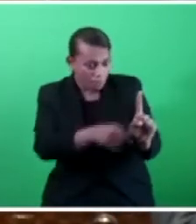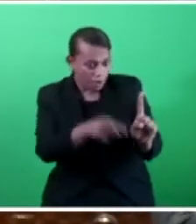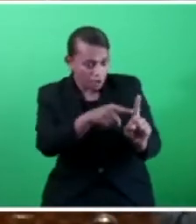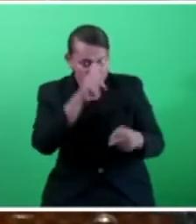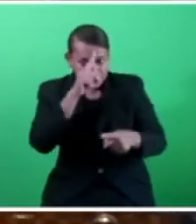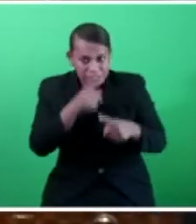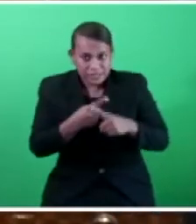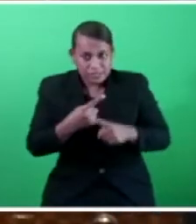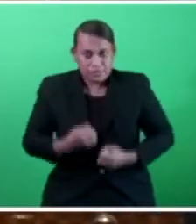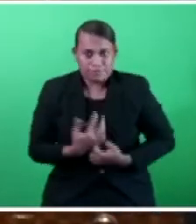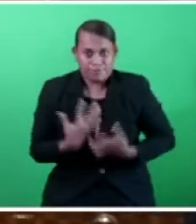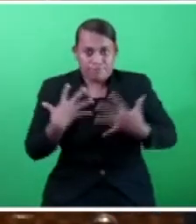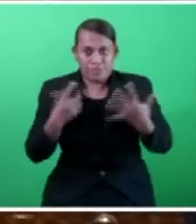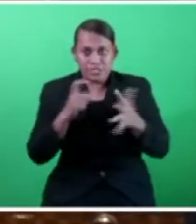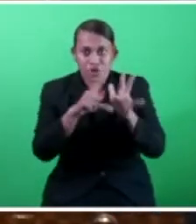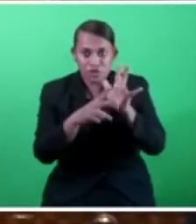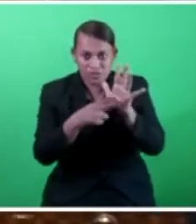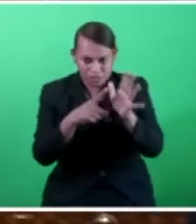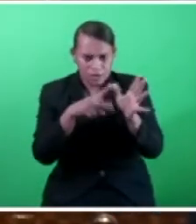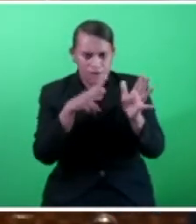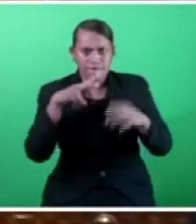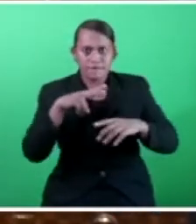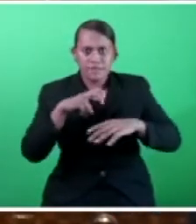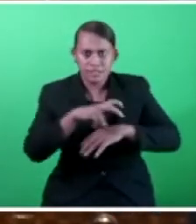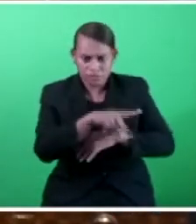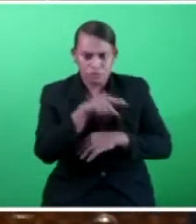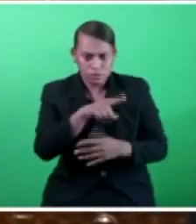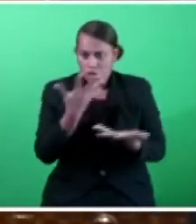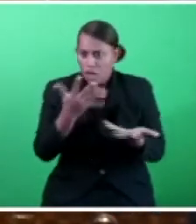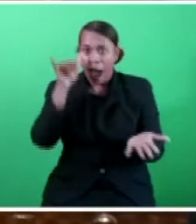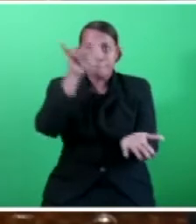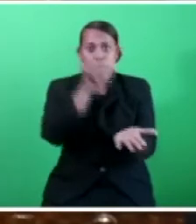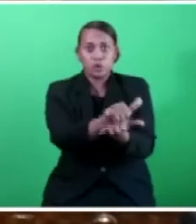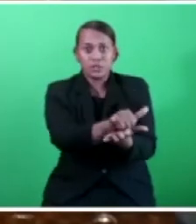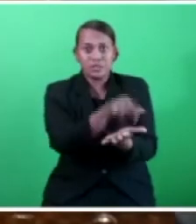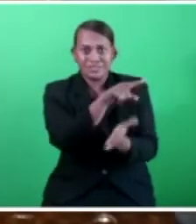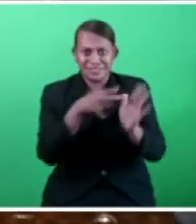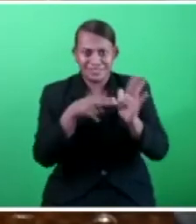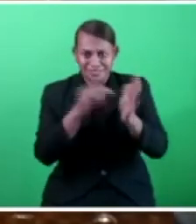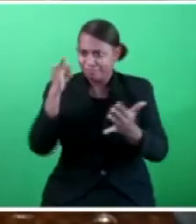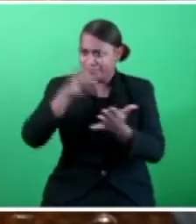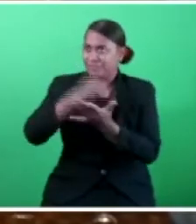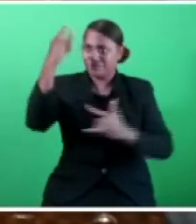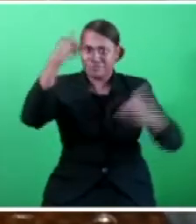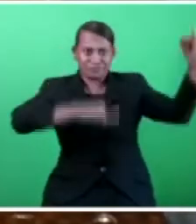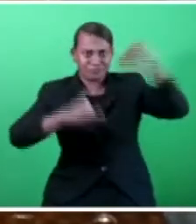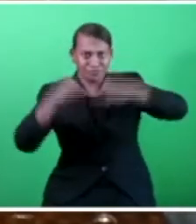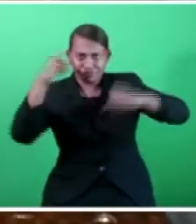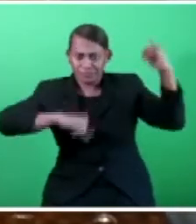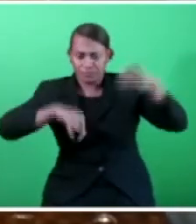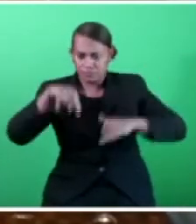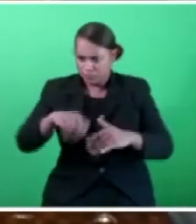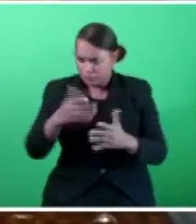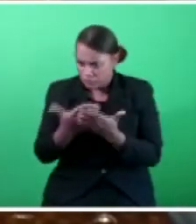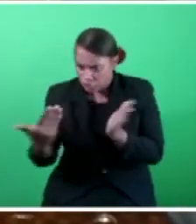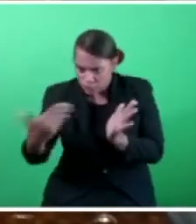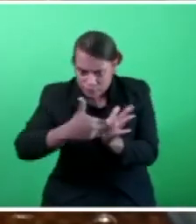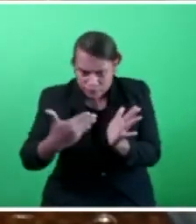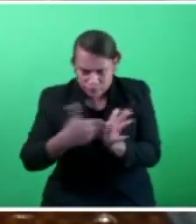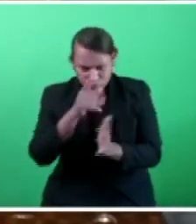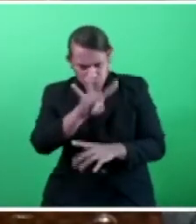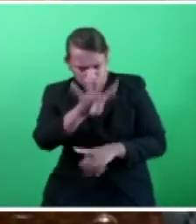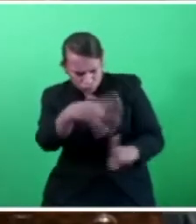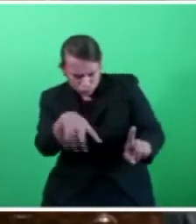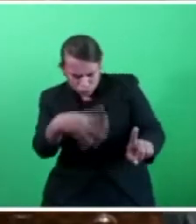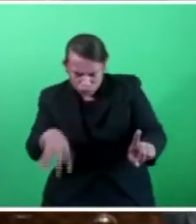at the border continue to train staff of other border agencies and airlines to ensure that our combined border responses are enforced to